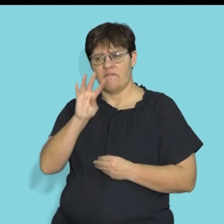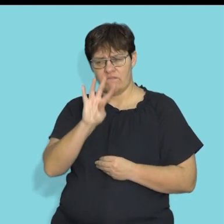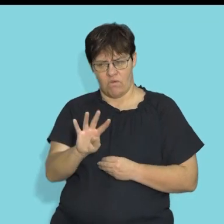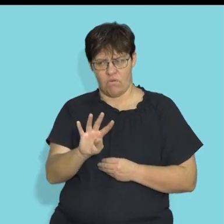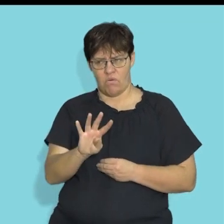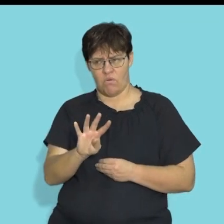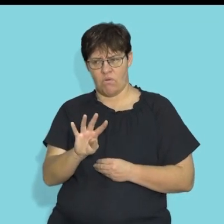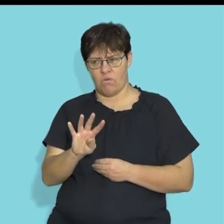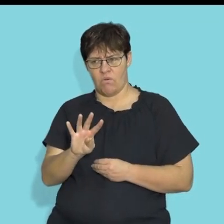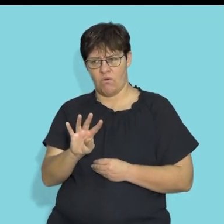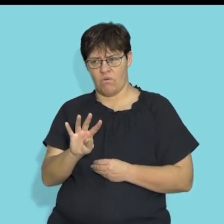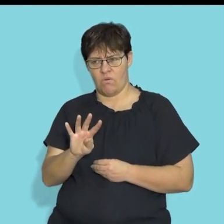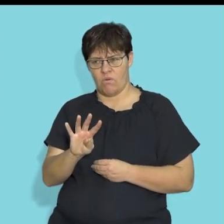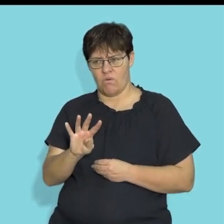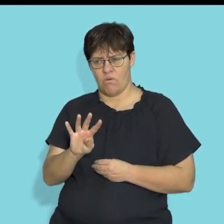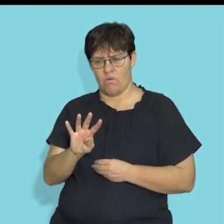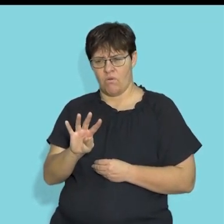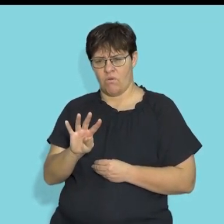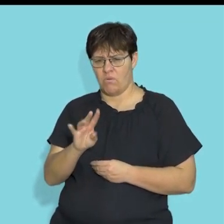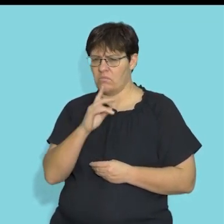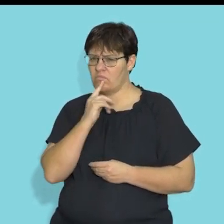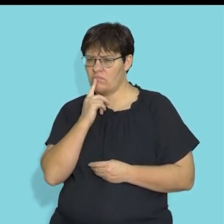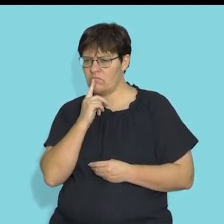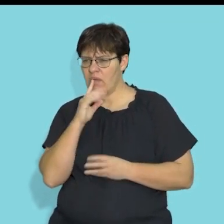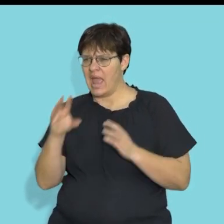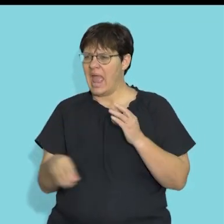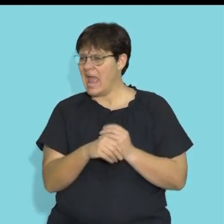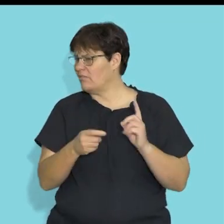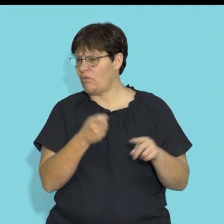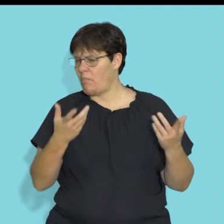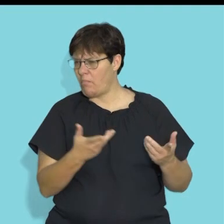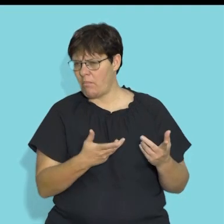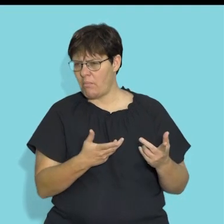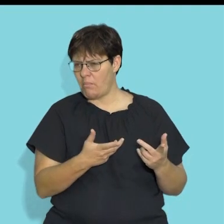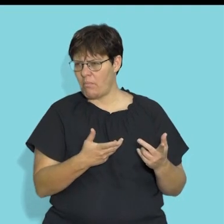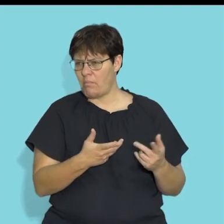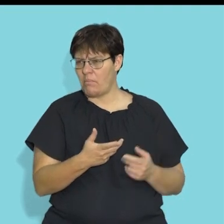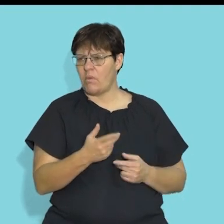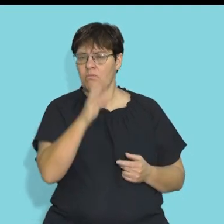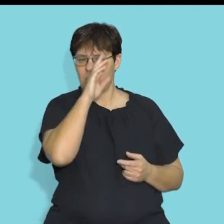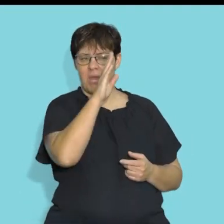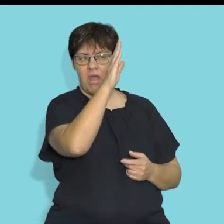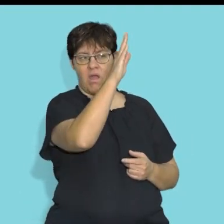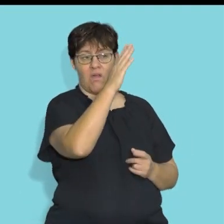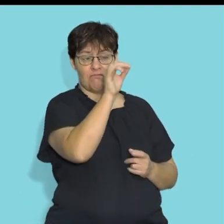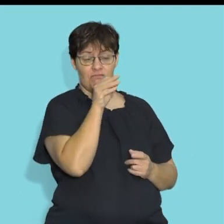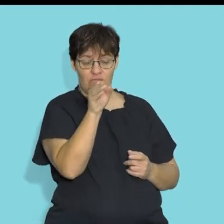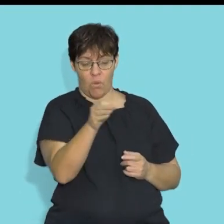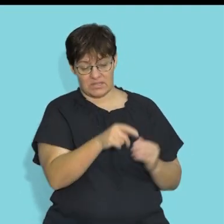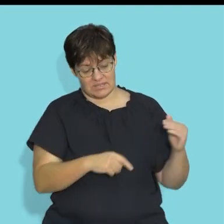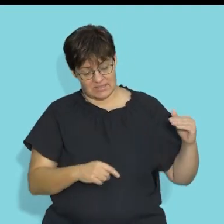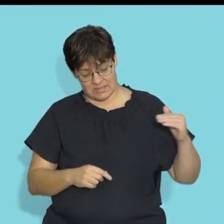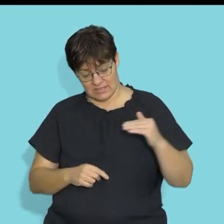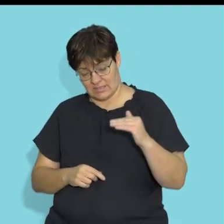4 when I did the change. Where does that adding come from? Remember, in our forward reaction,